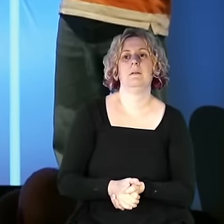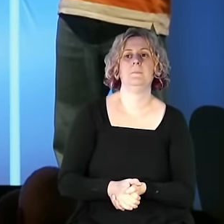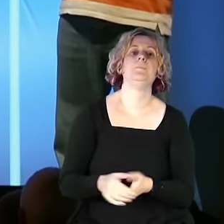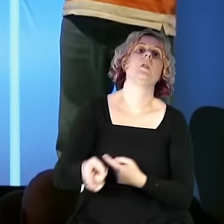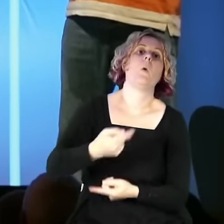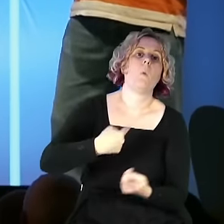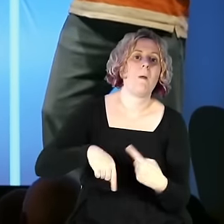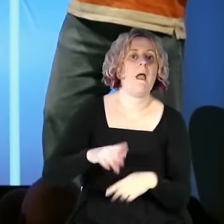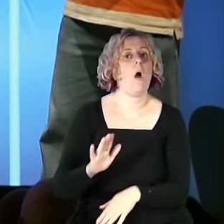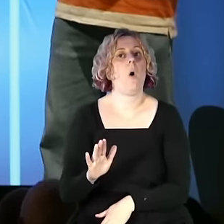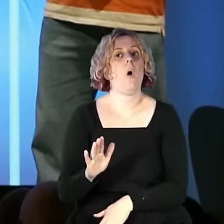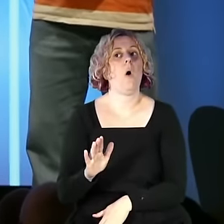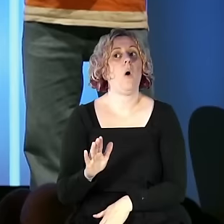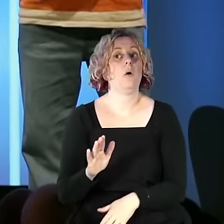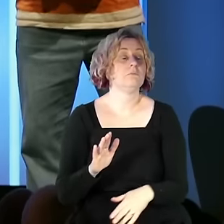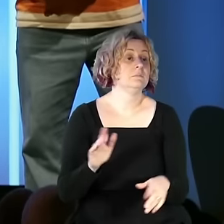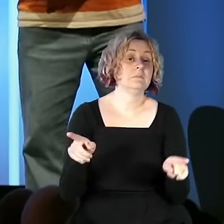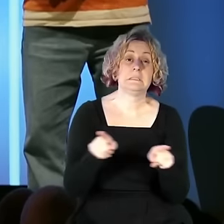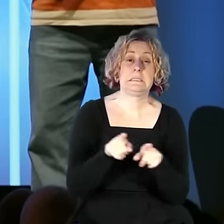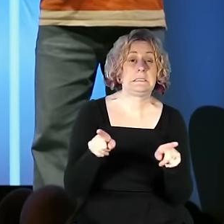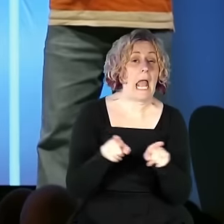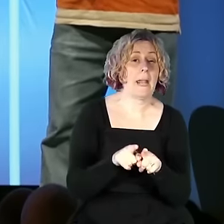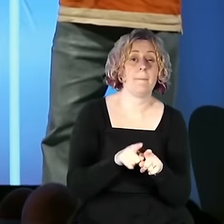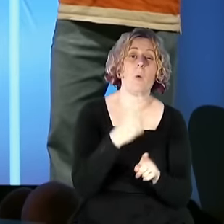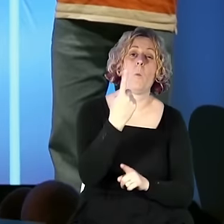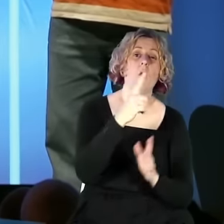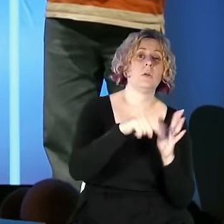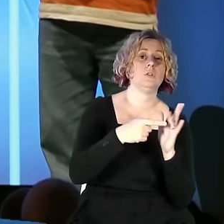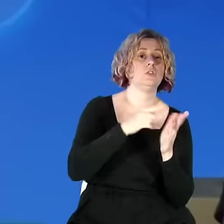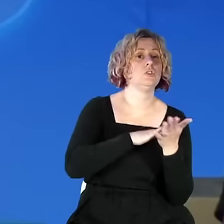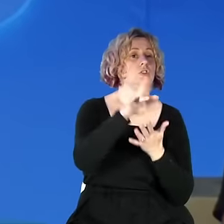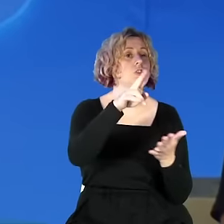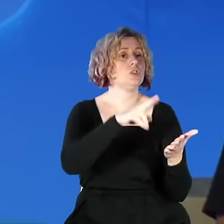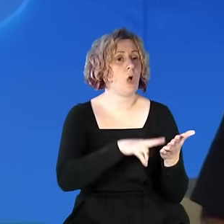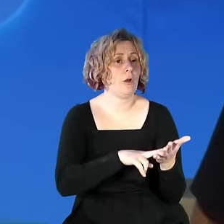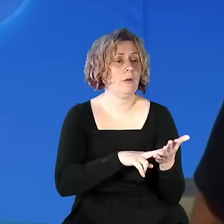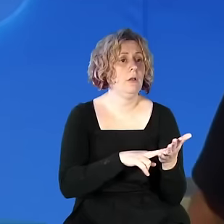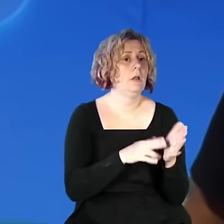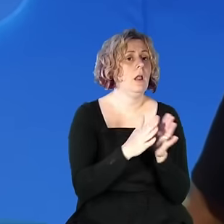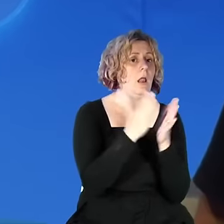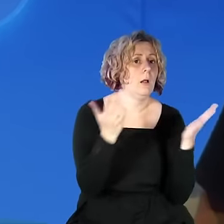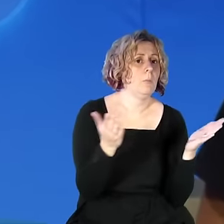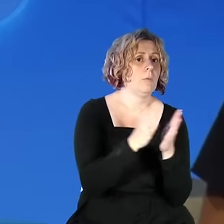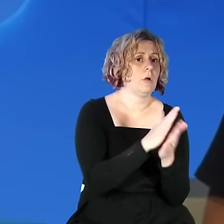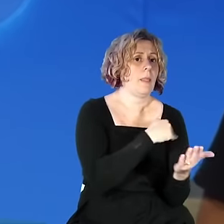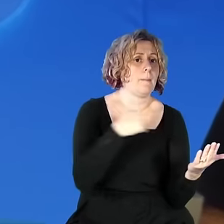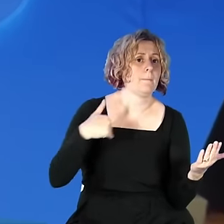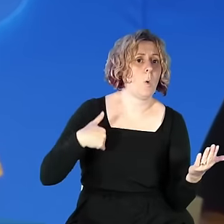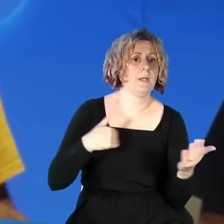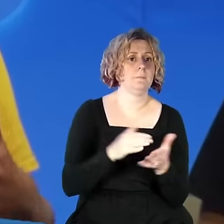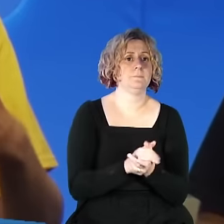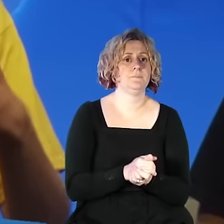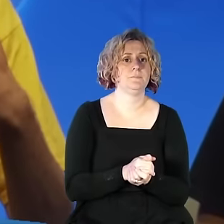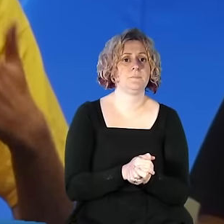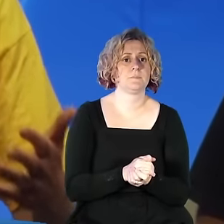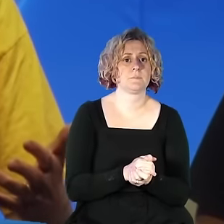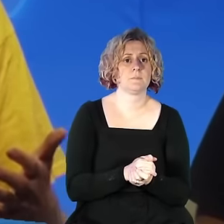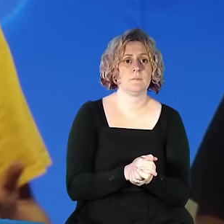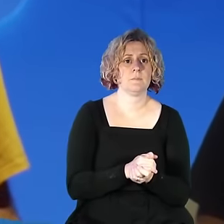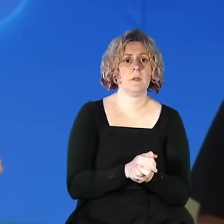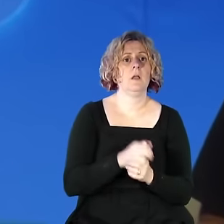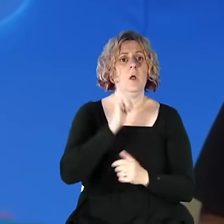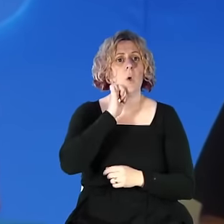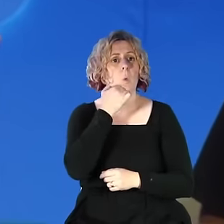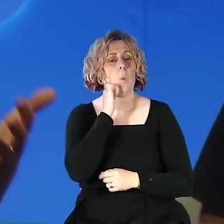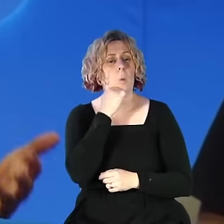are also going to be in the book of 1 John. So just as you are here in the main tent in the mornings with Sam Albury and 1 John, we'll be teaching 1